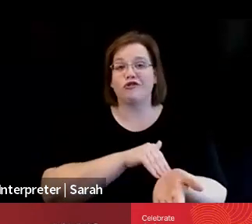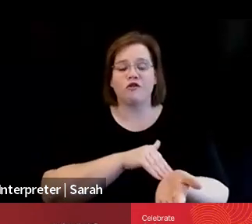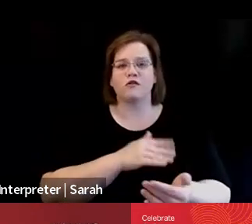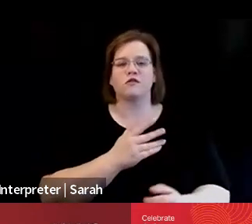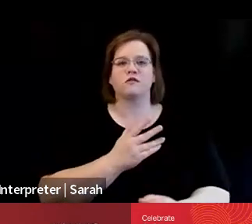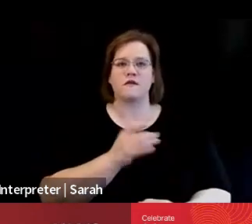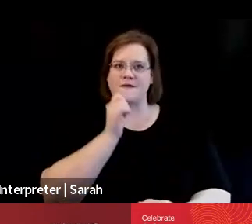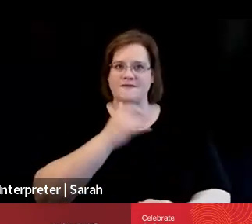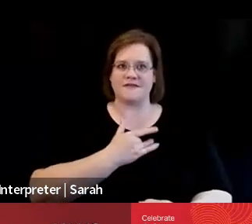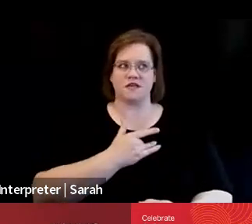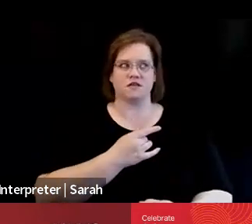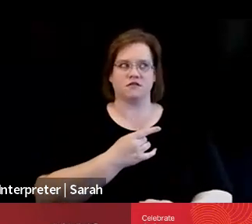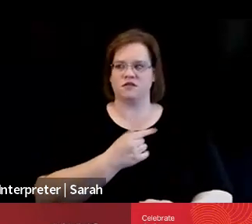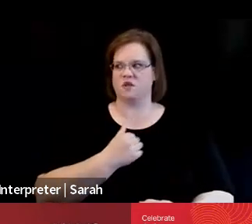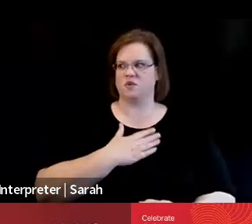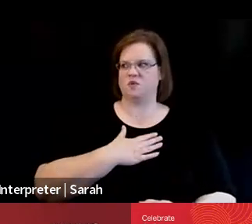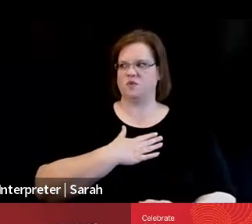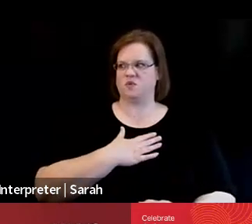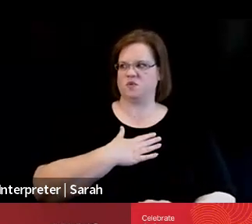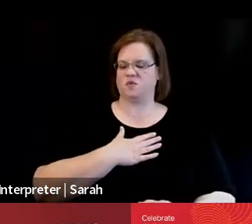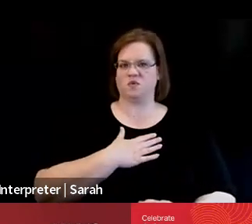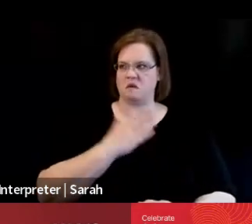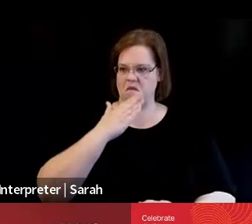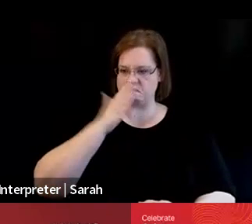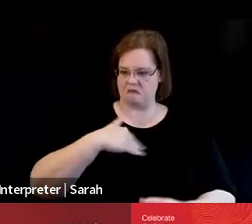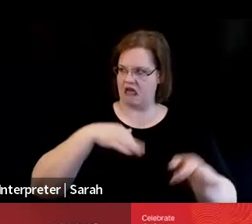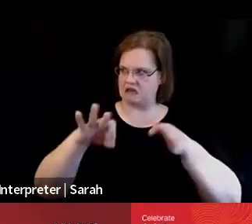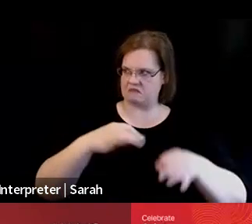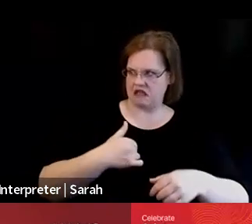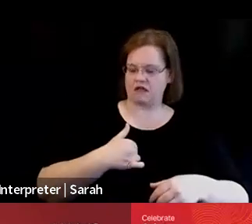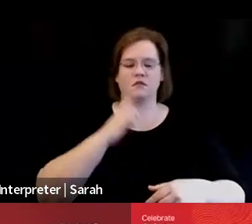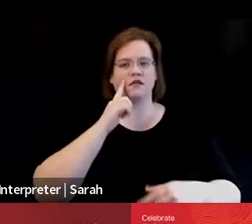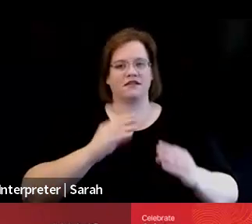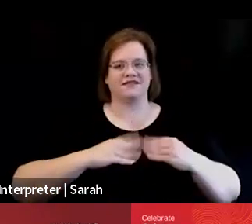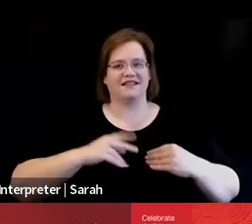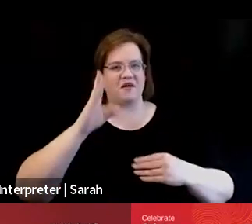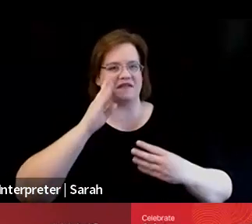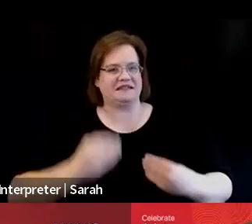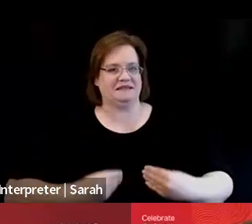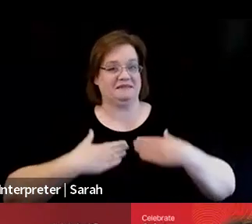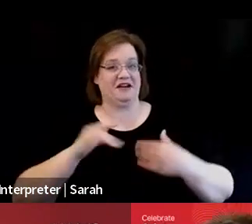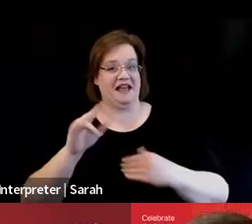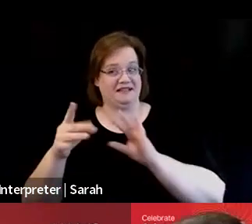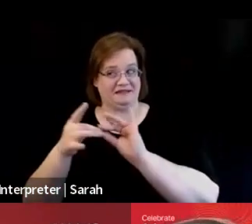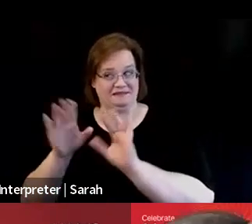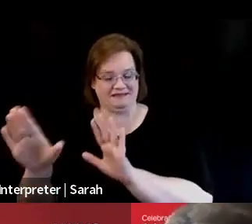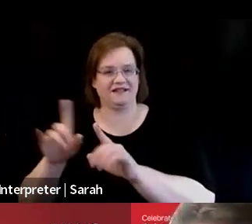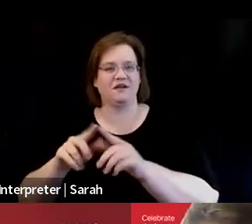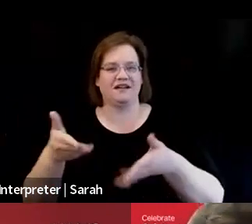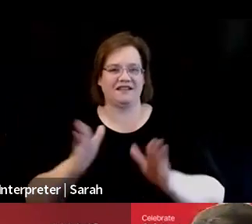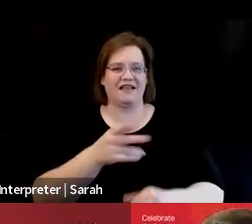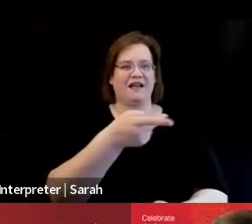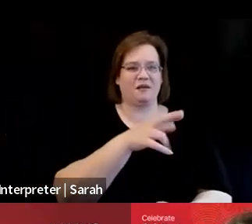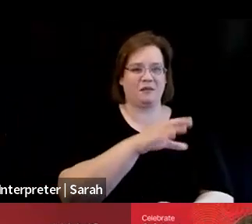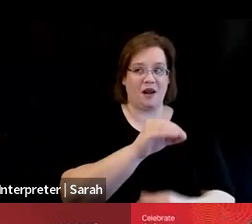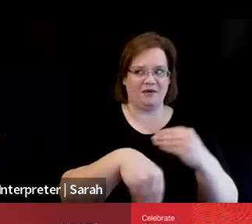like that. But I really think that would be welcomed by a lot of providers. I know you've inspired Alison to comment a little bit, and then we do want to allow Prado to